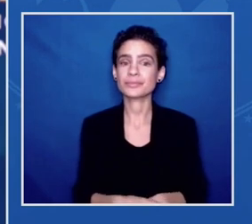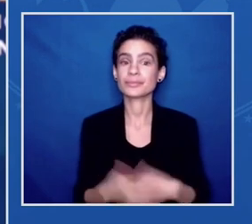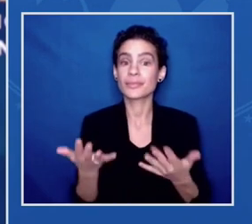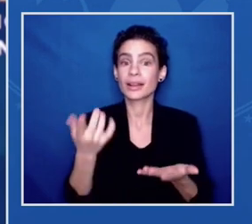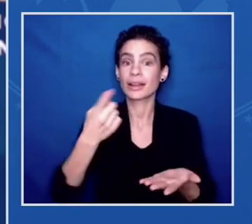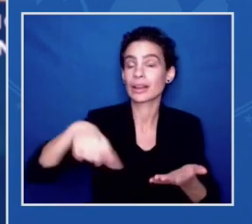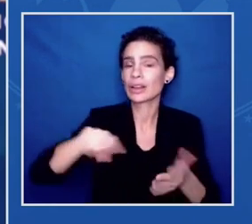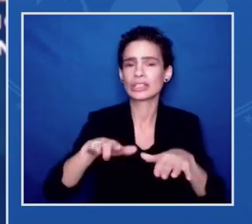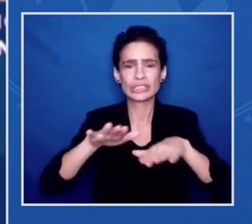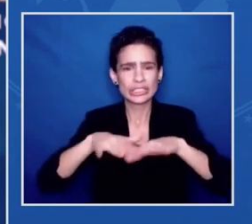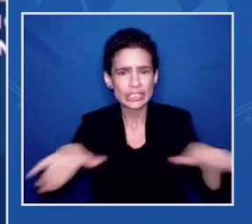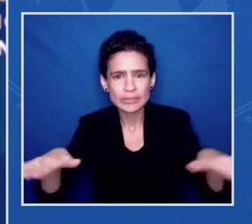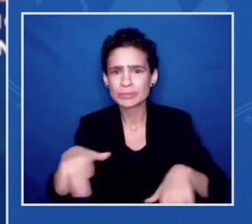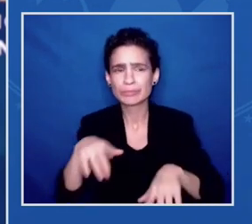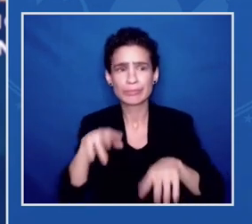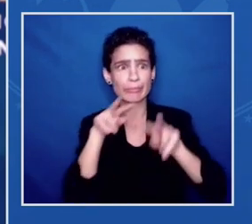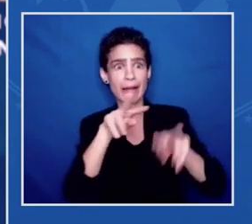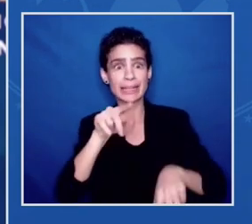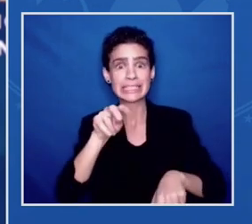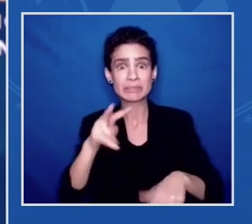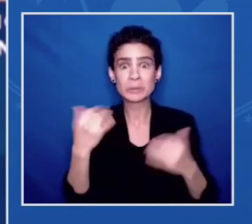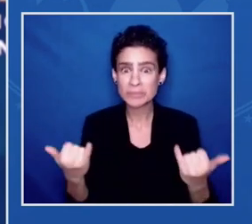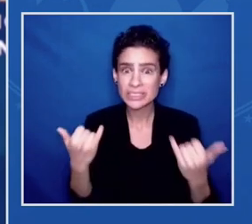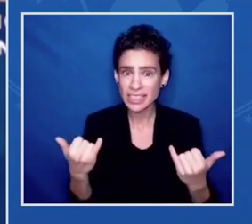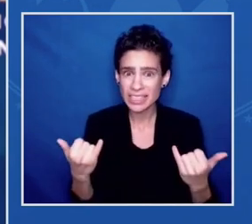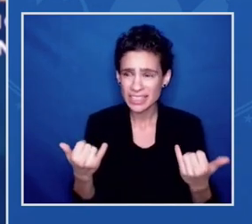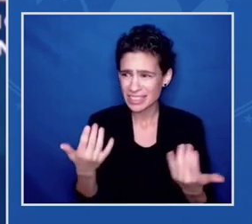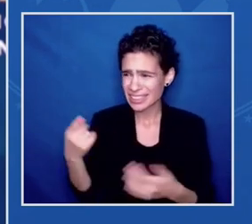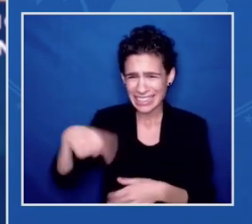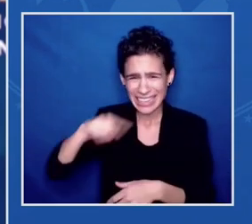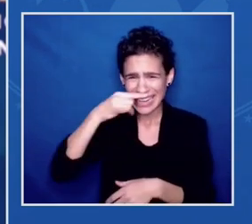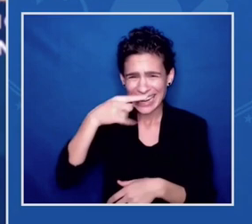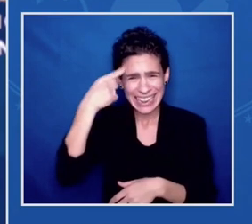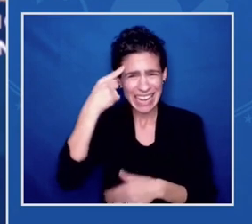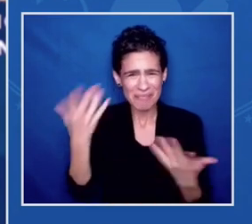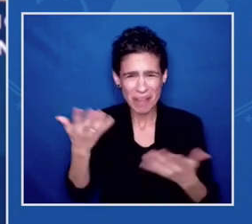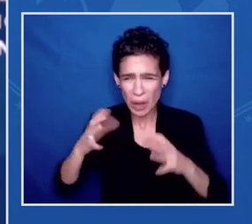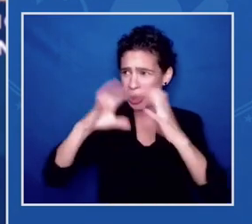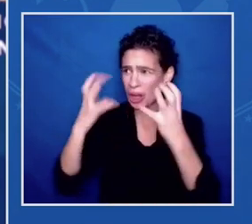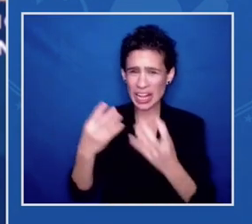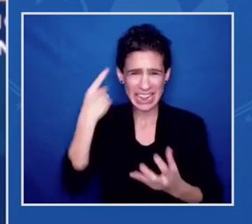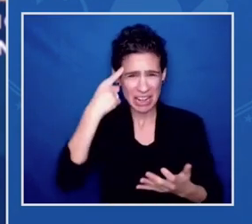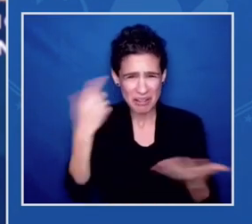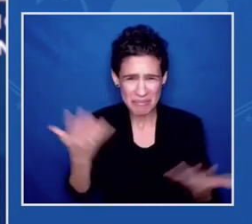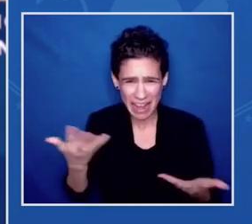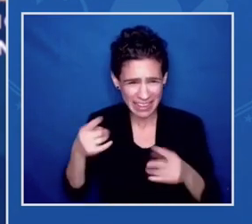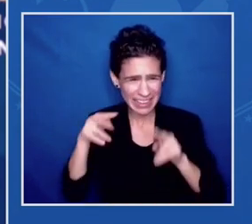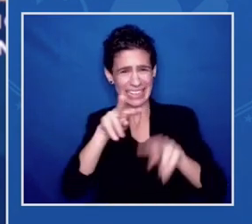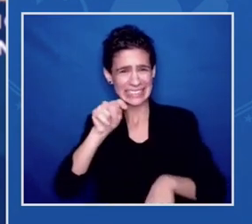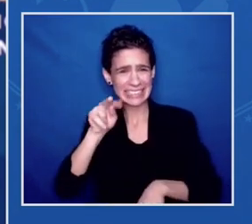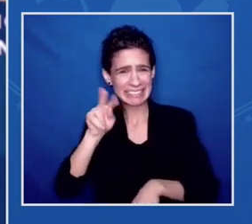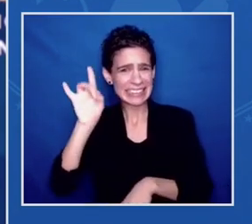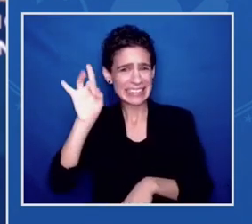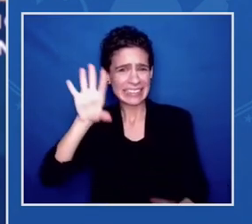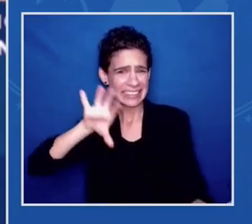Think what our children watching television is thinking. Think what the rest of the world is looking at. For